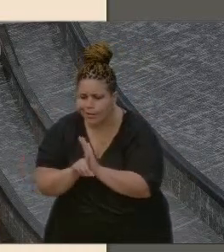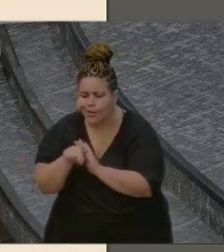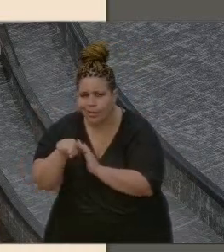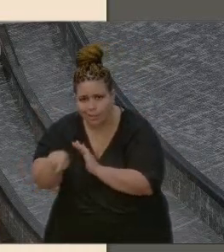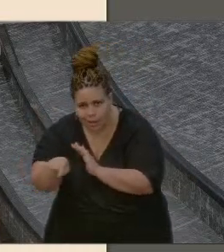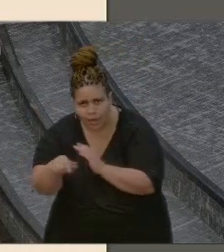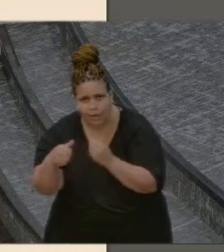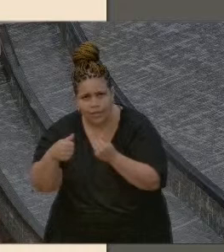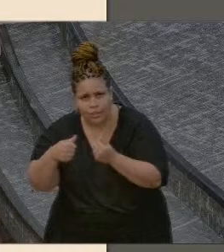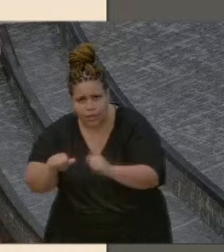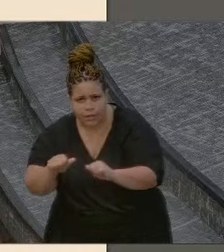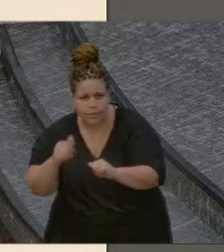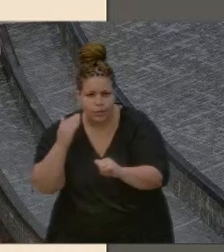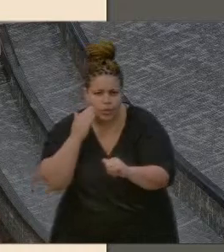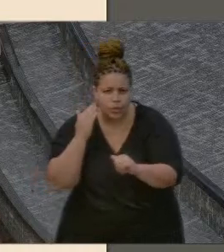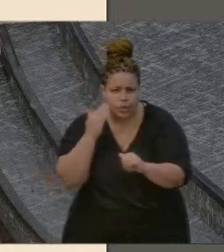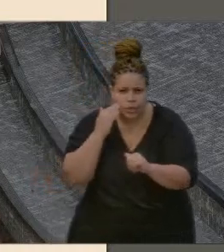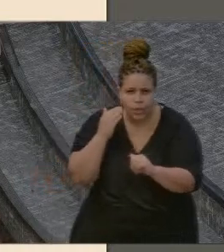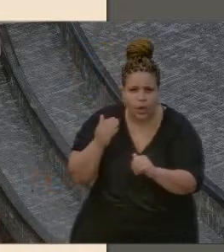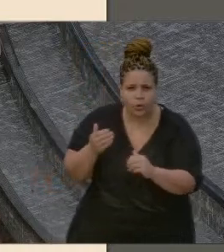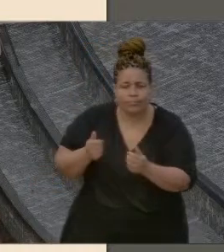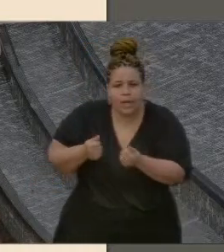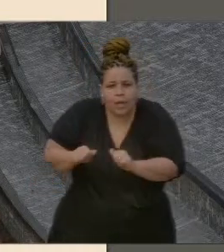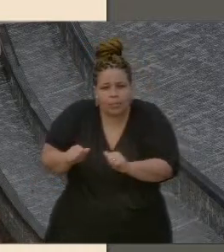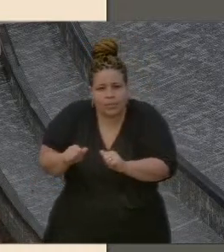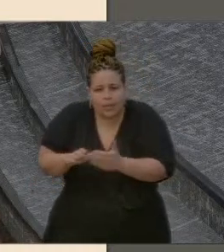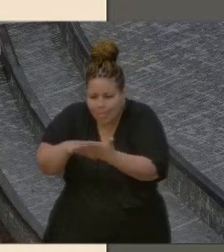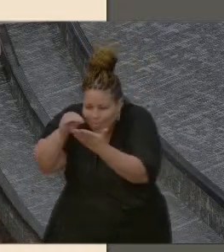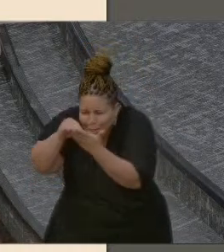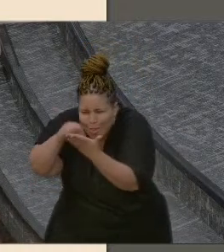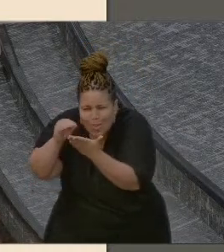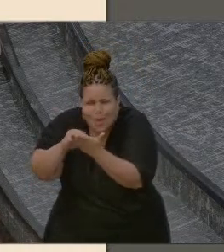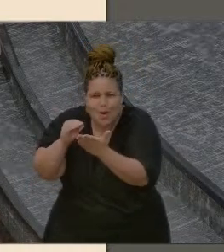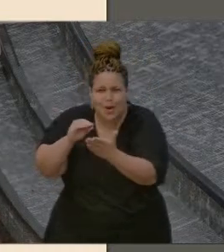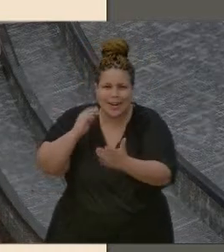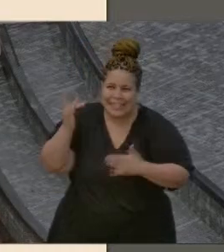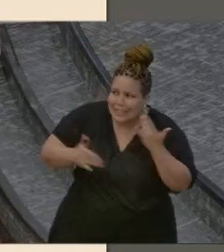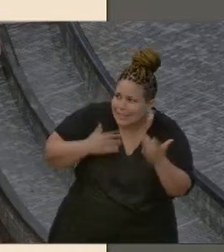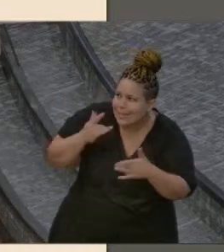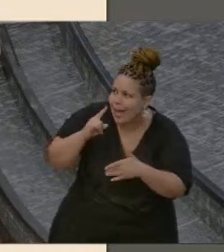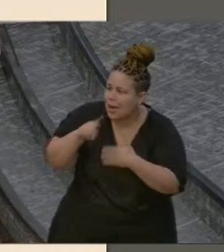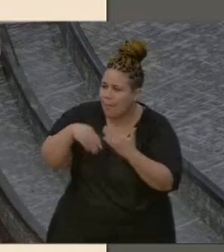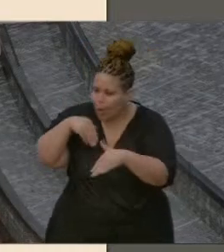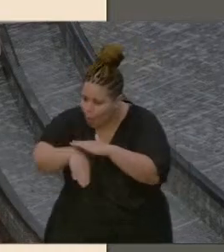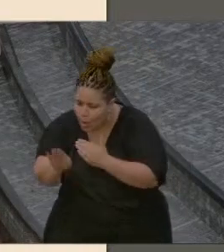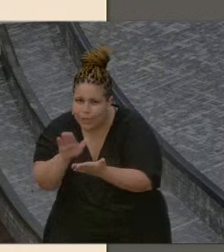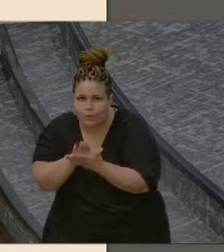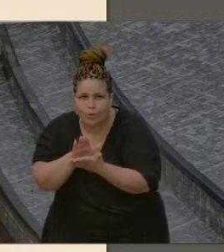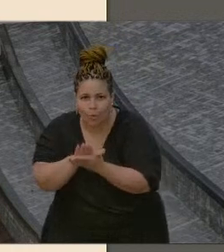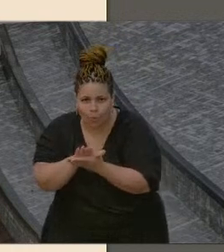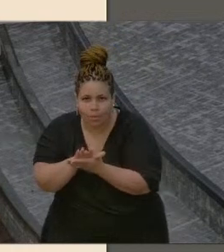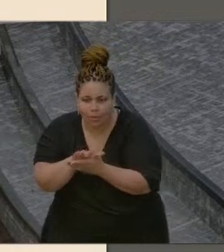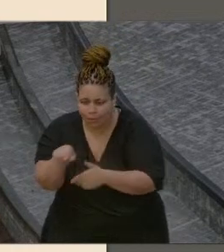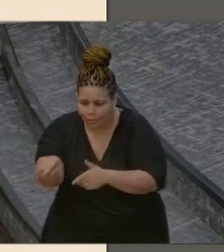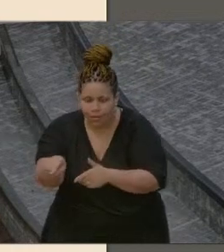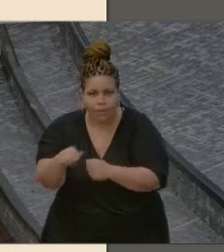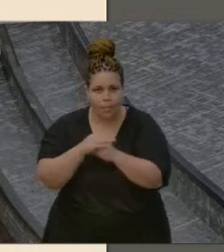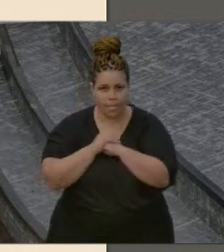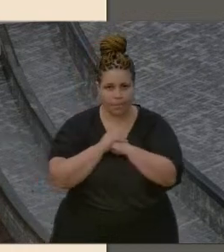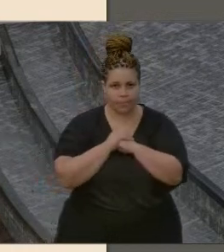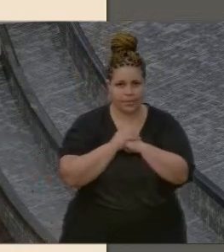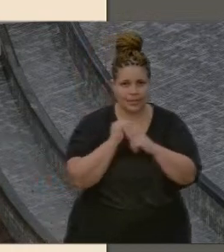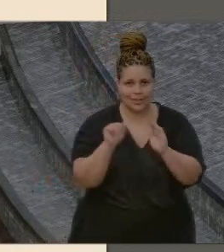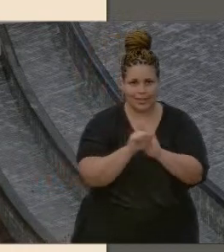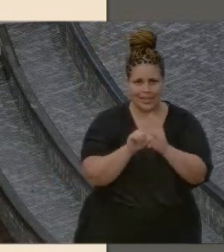trying to have them manifest the genius and joy of being in school. So we've identified a few that